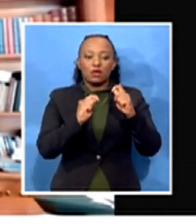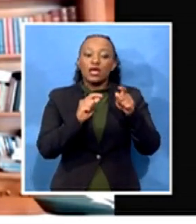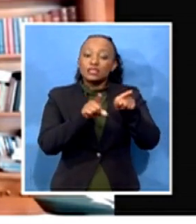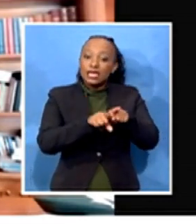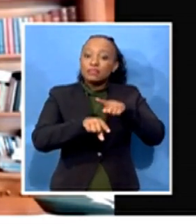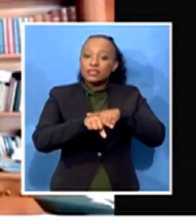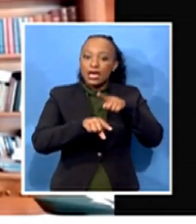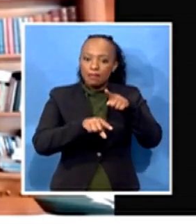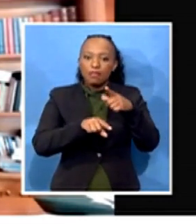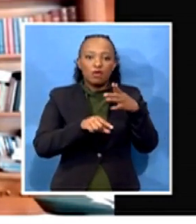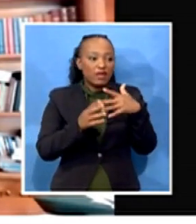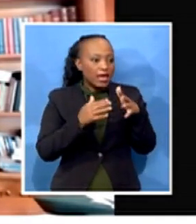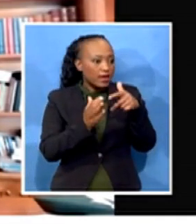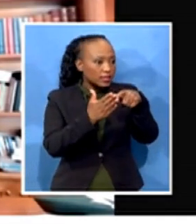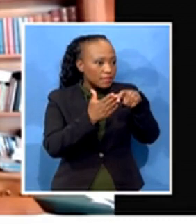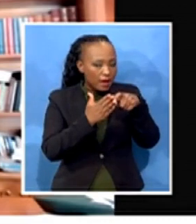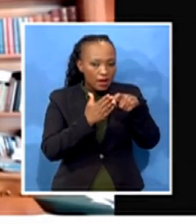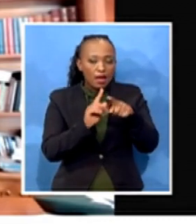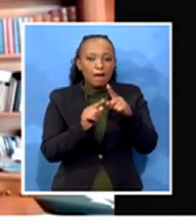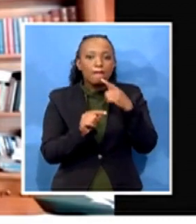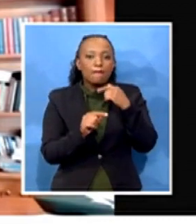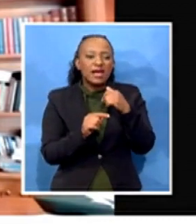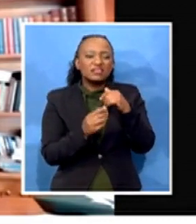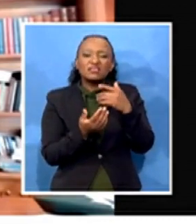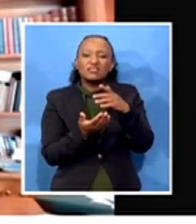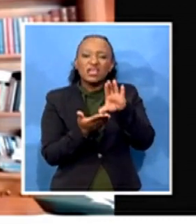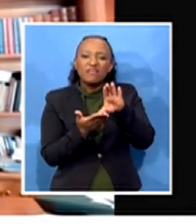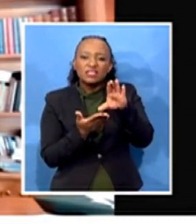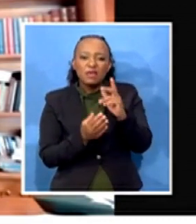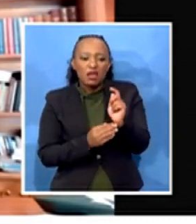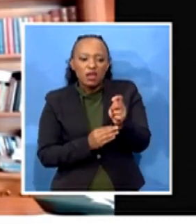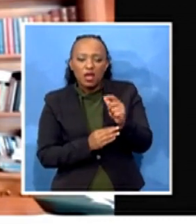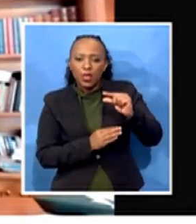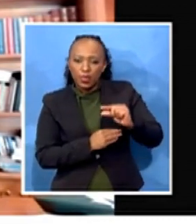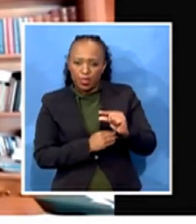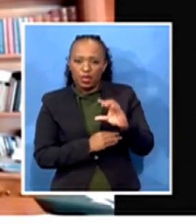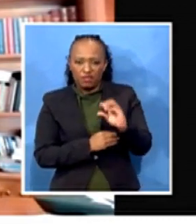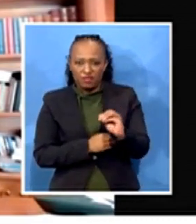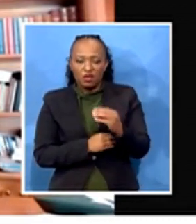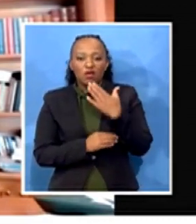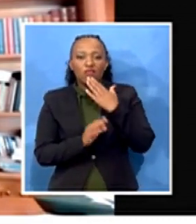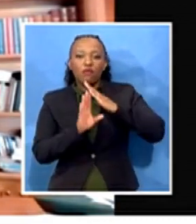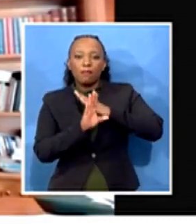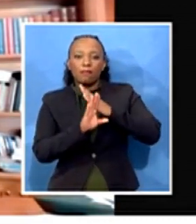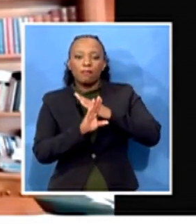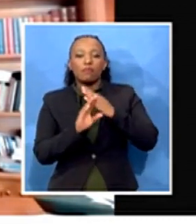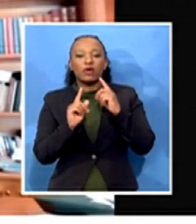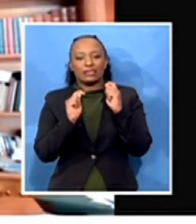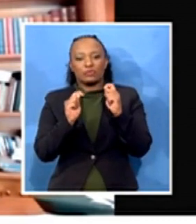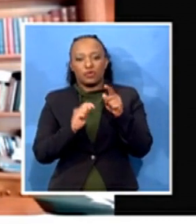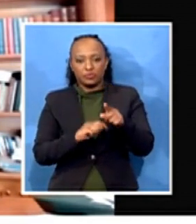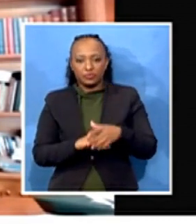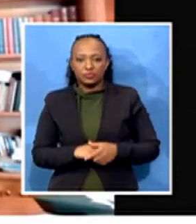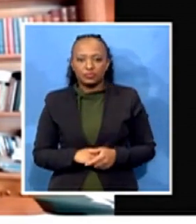lower investment cost than that of private transport. Taxis assist in